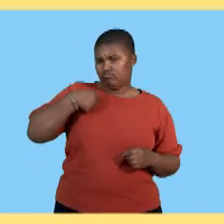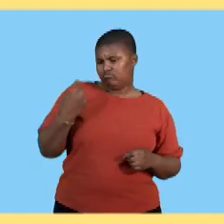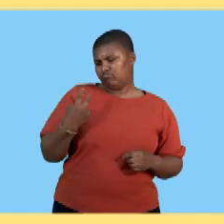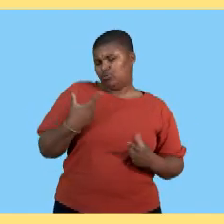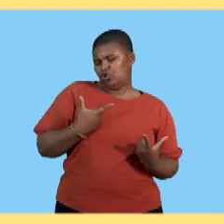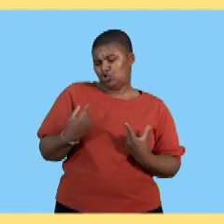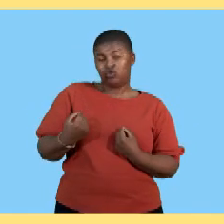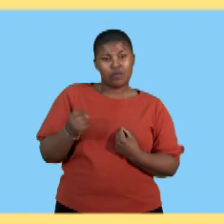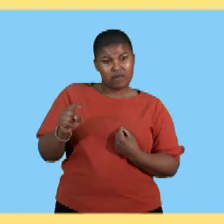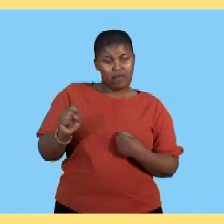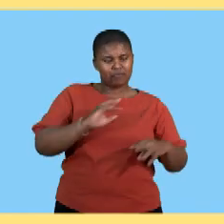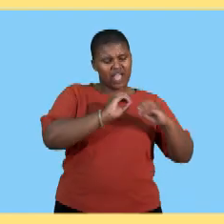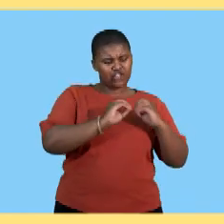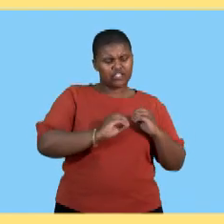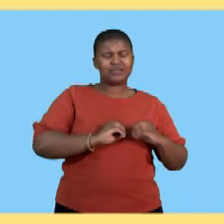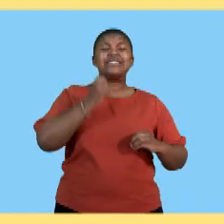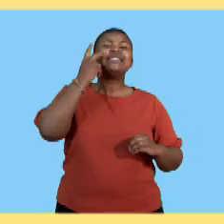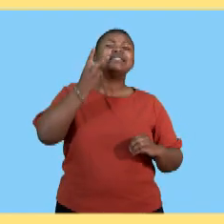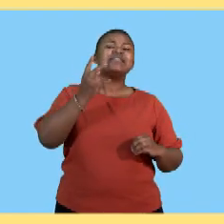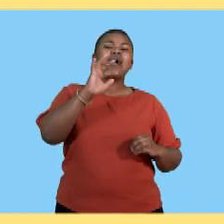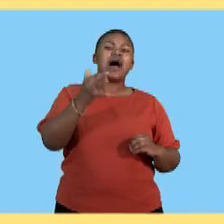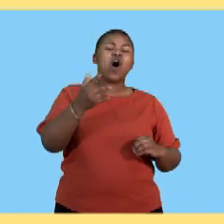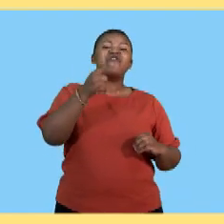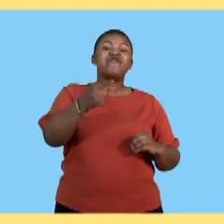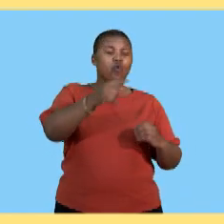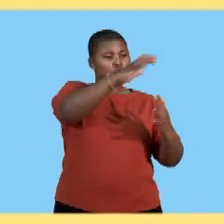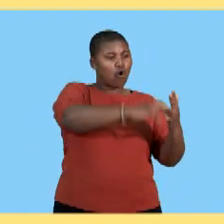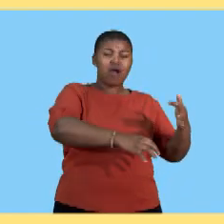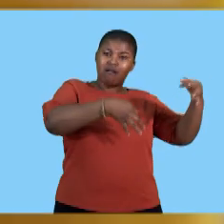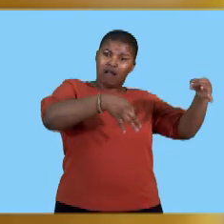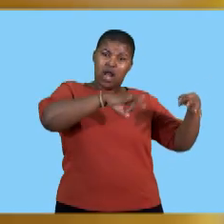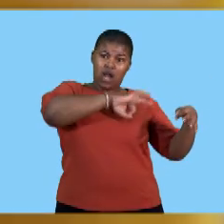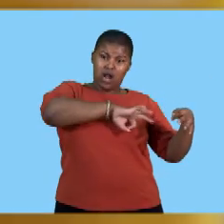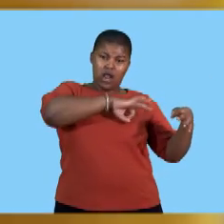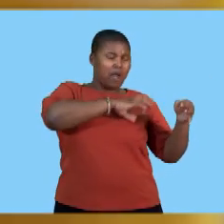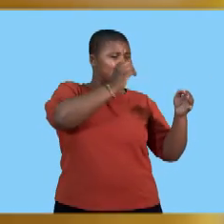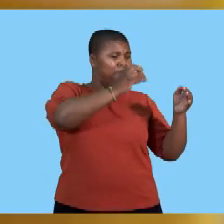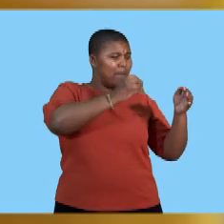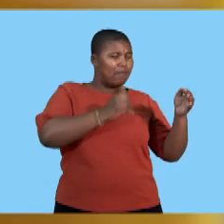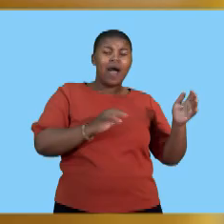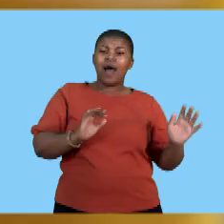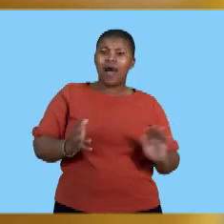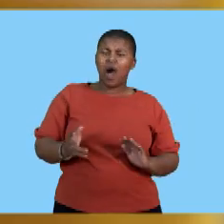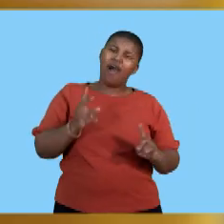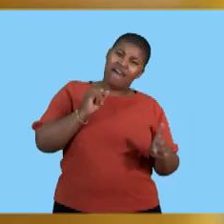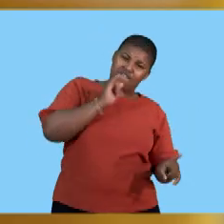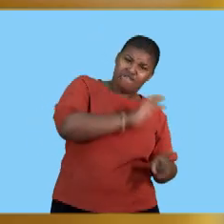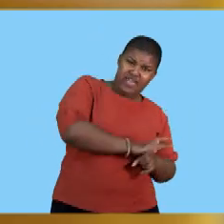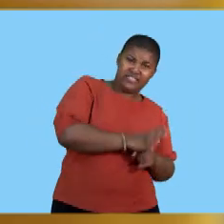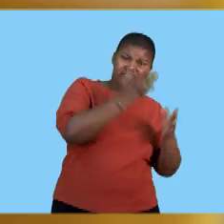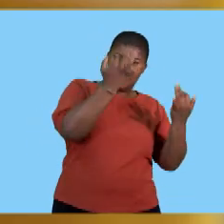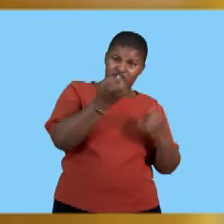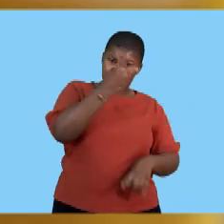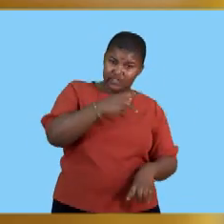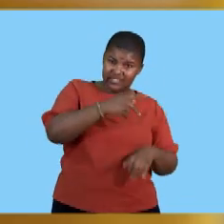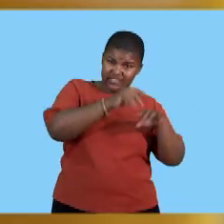adjustments and see how to record them in our statement of comprehensive income. And if they affect the statement of financial